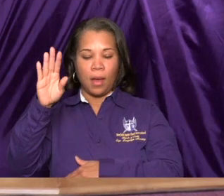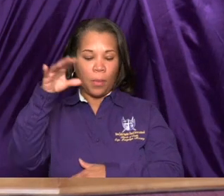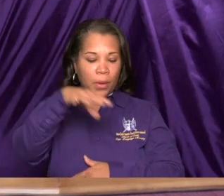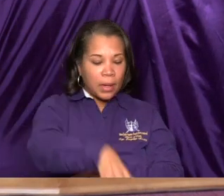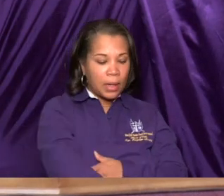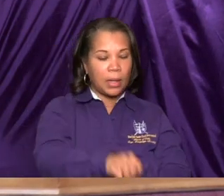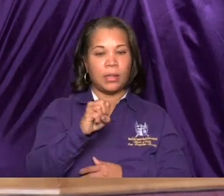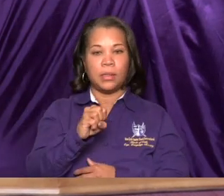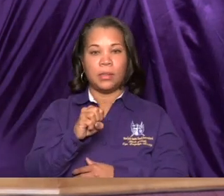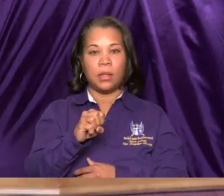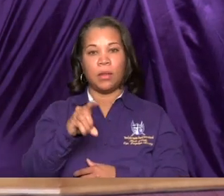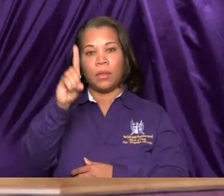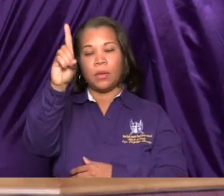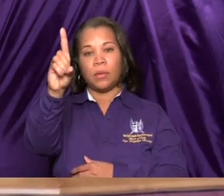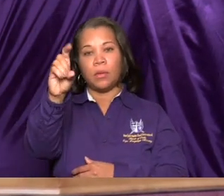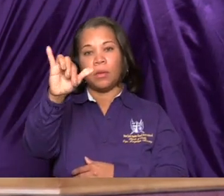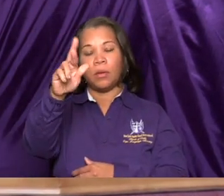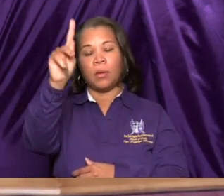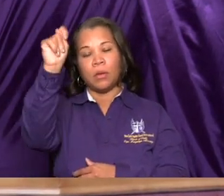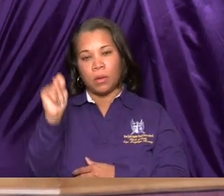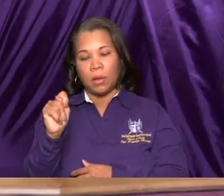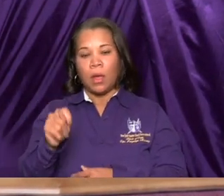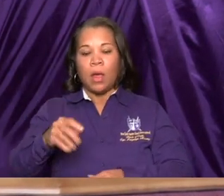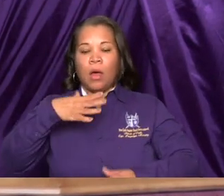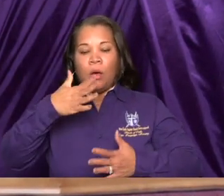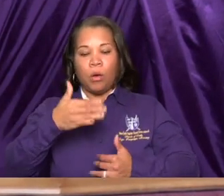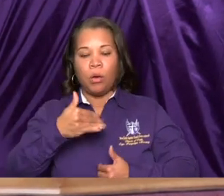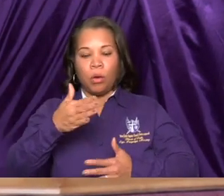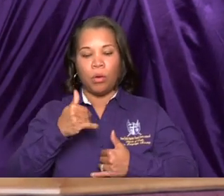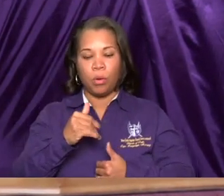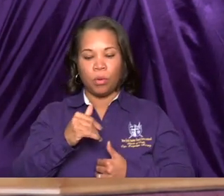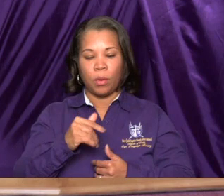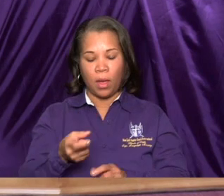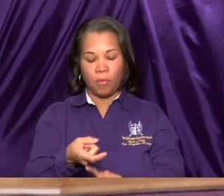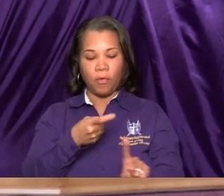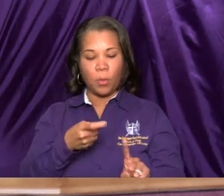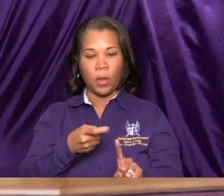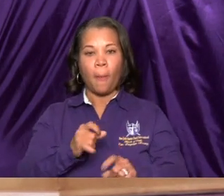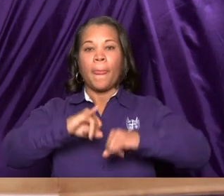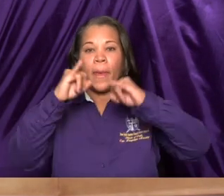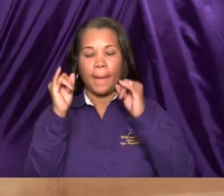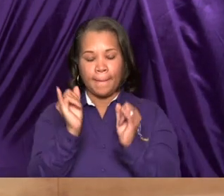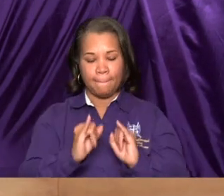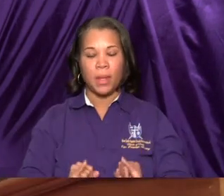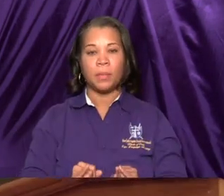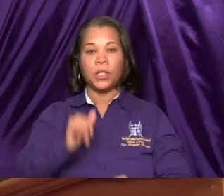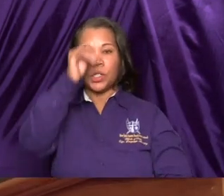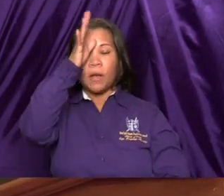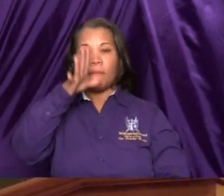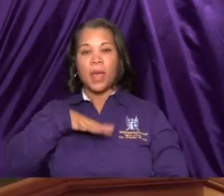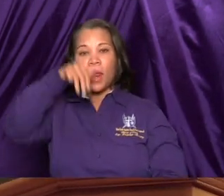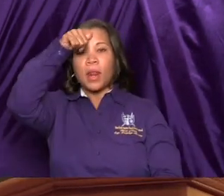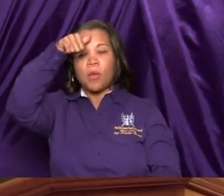the dirt. And from the dust of the ground, he formed man. And I remind myself today